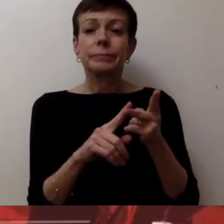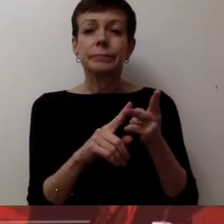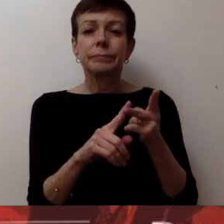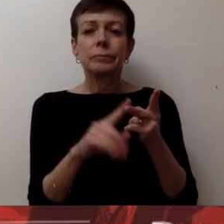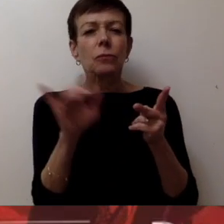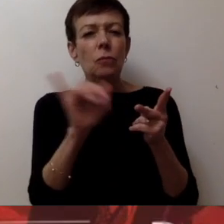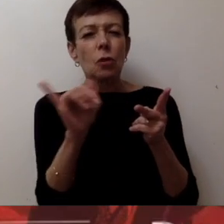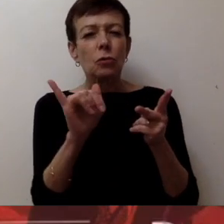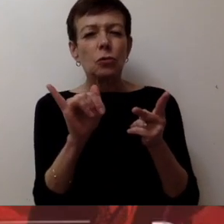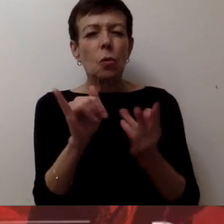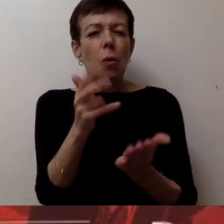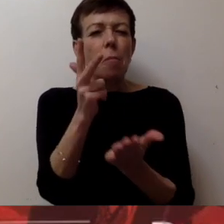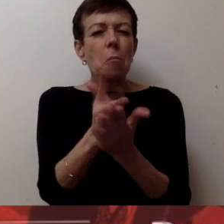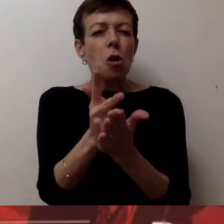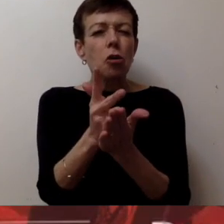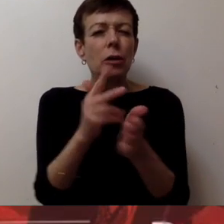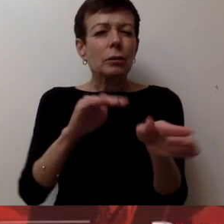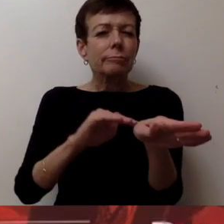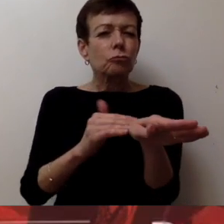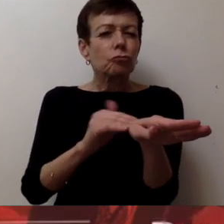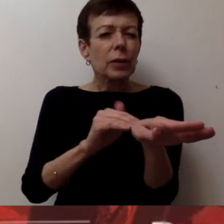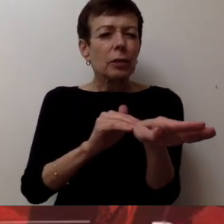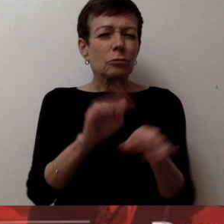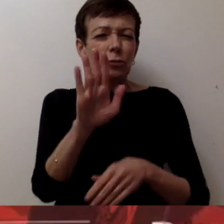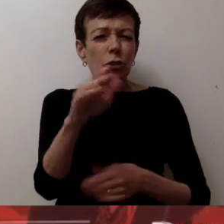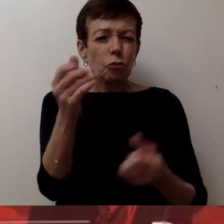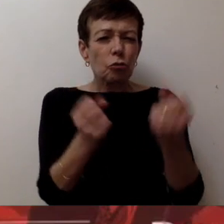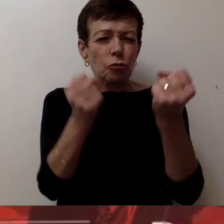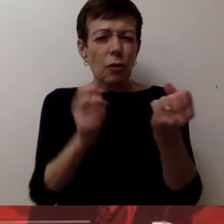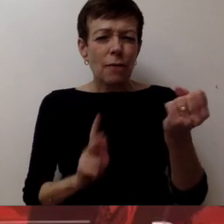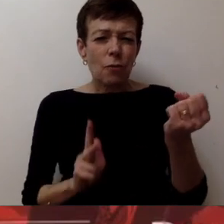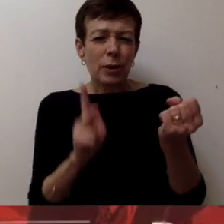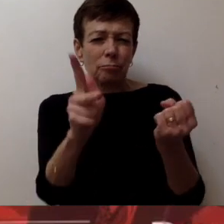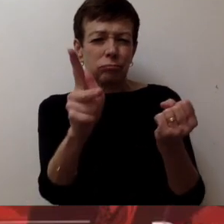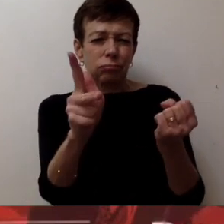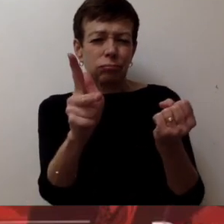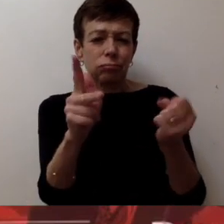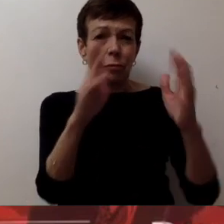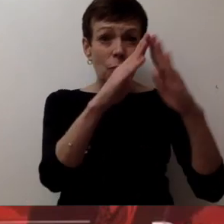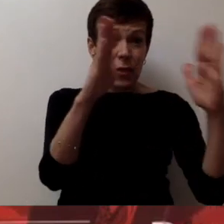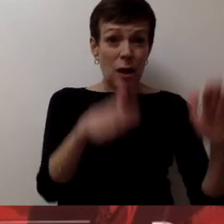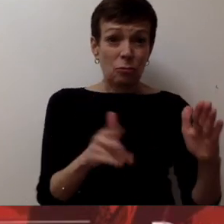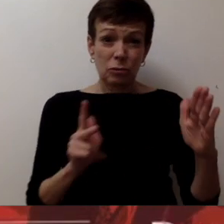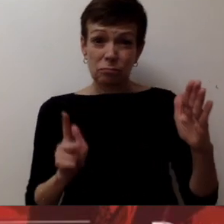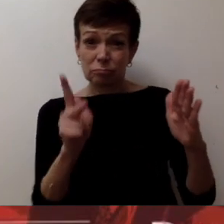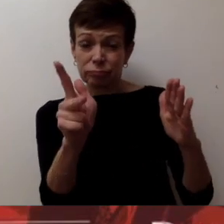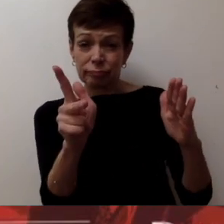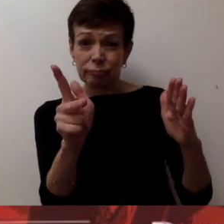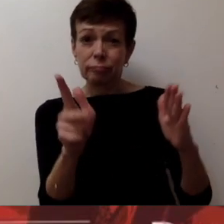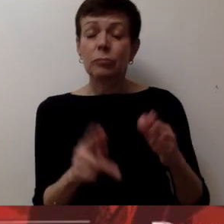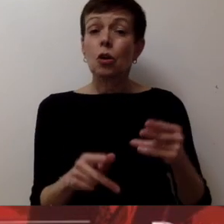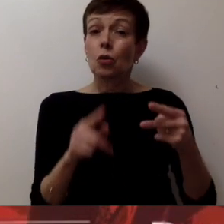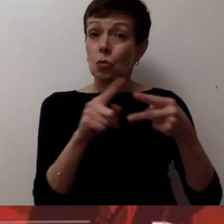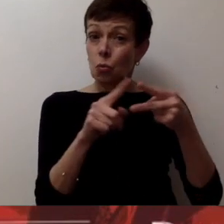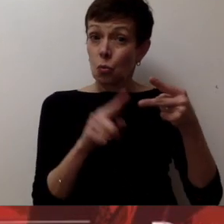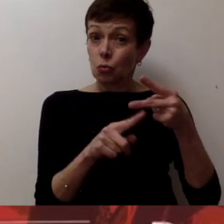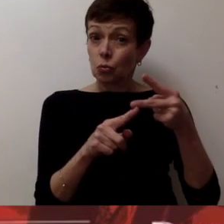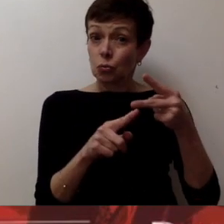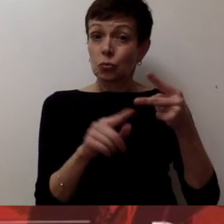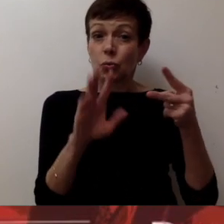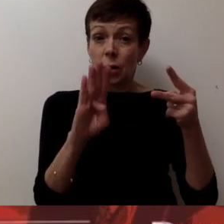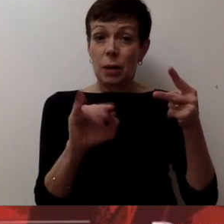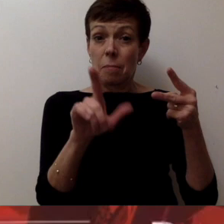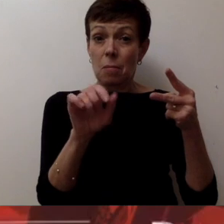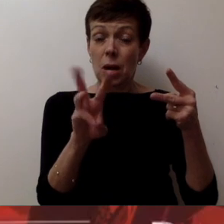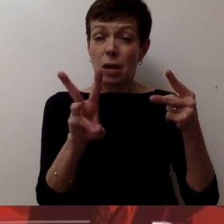that relate to parking trailers and RVs in your driveway. So at this time, those two parts of our